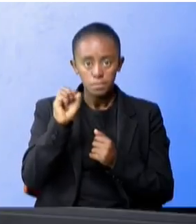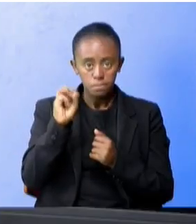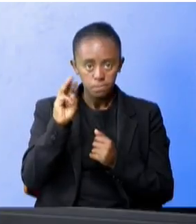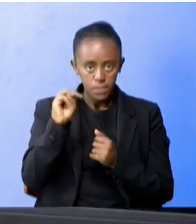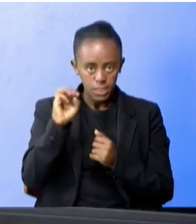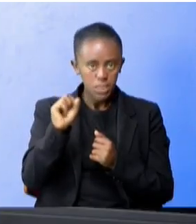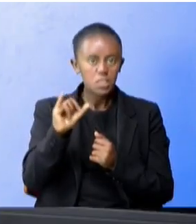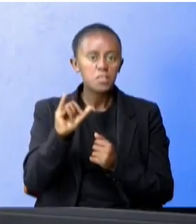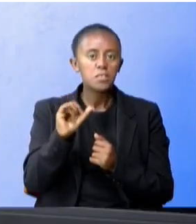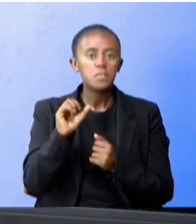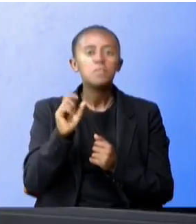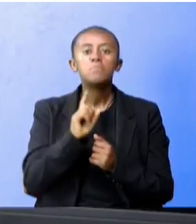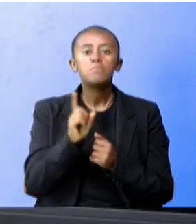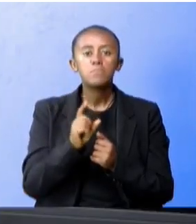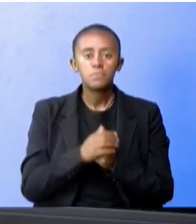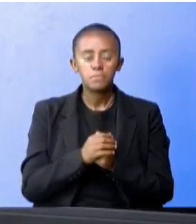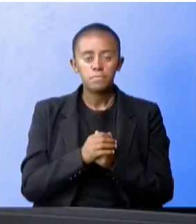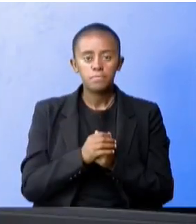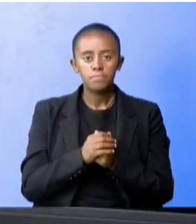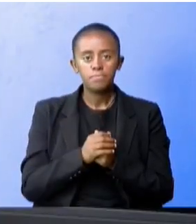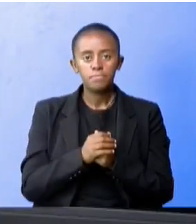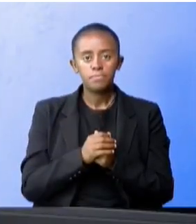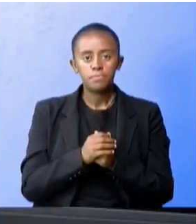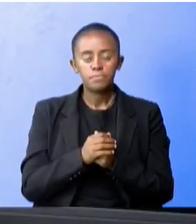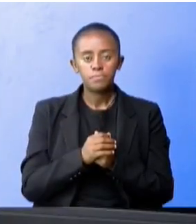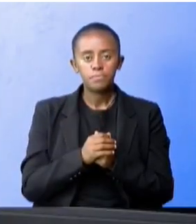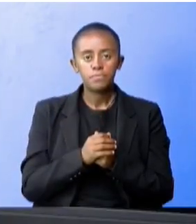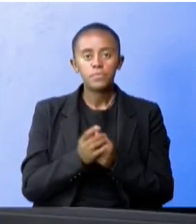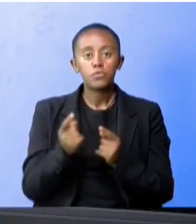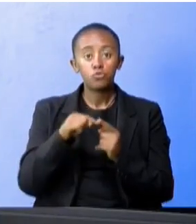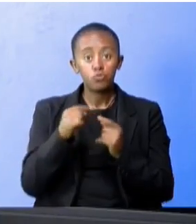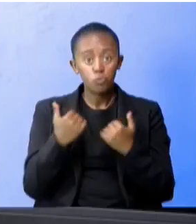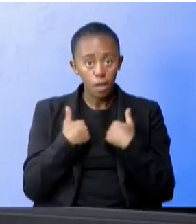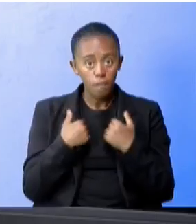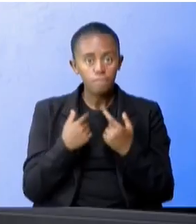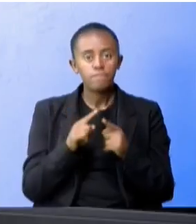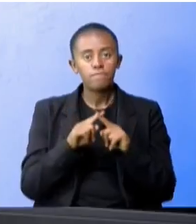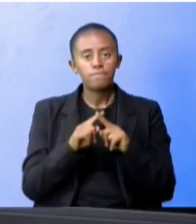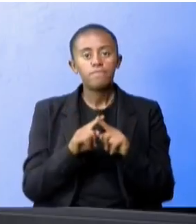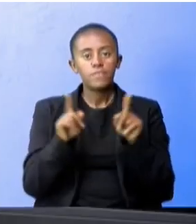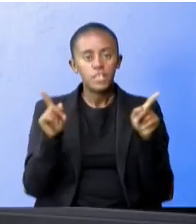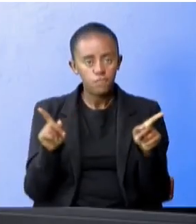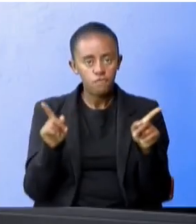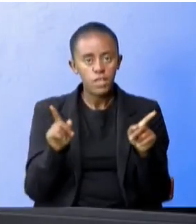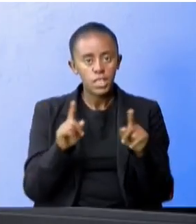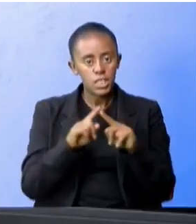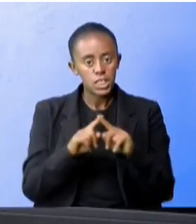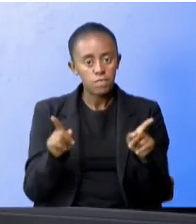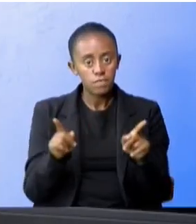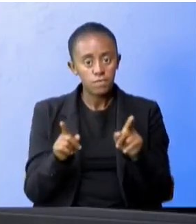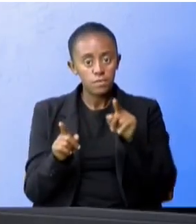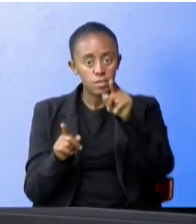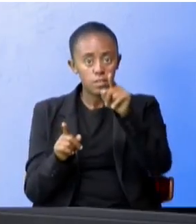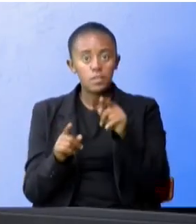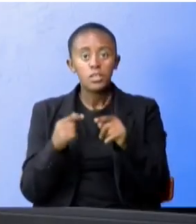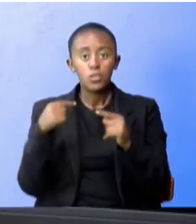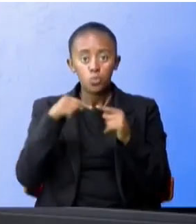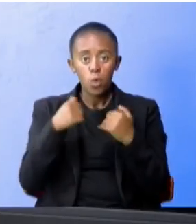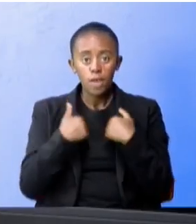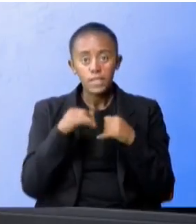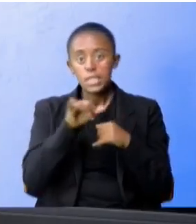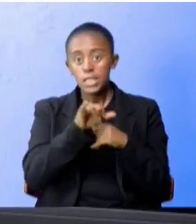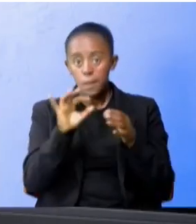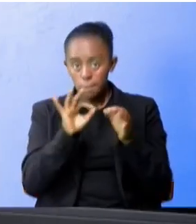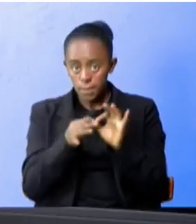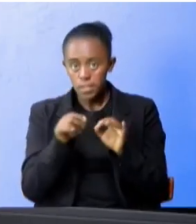Antonyms. What is the meaning of an antonym? It means to have different. If you see, we said to have the same